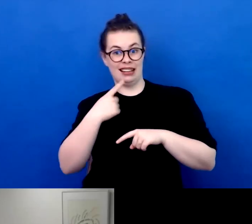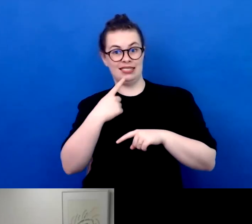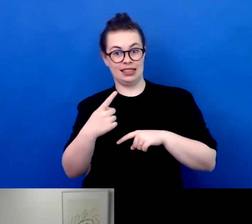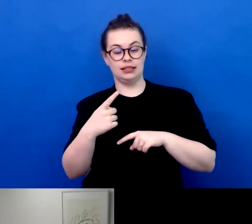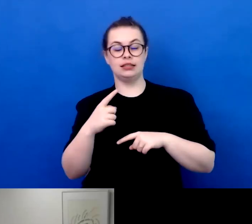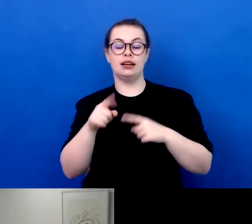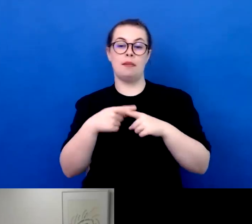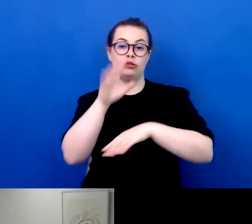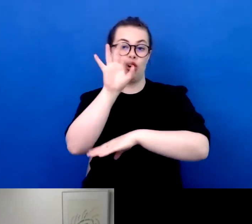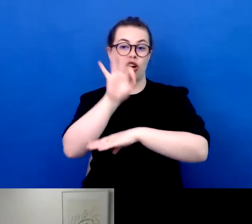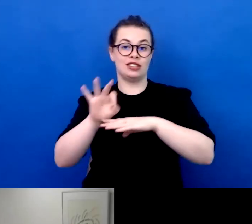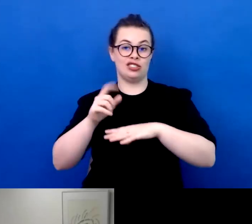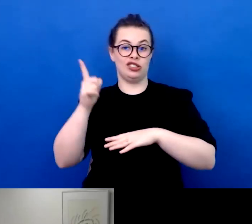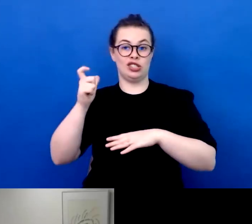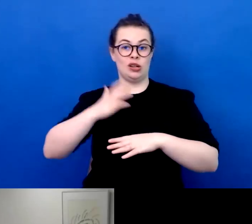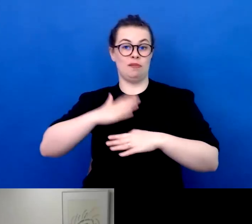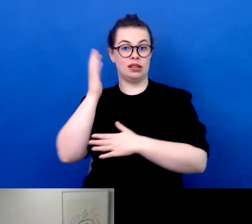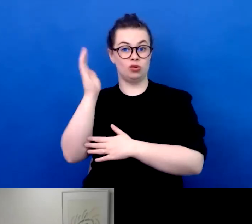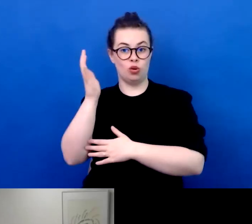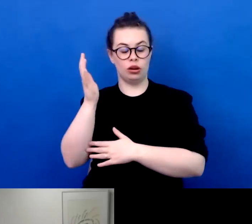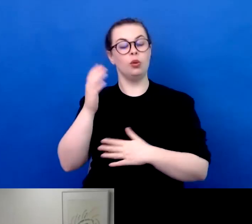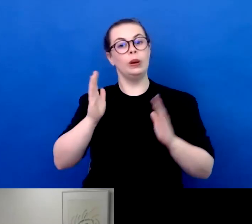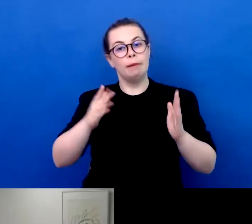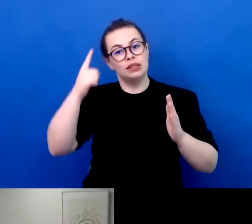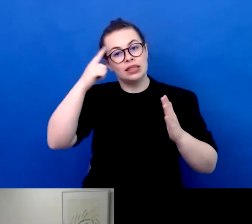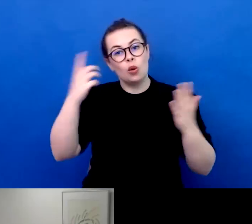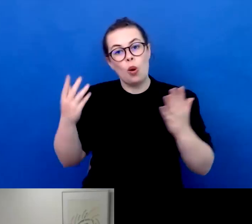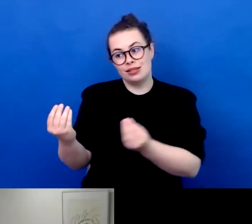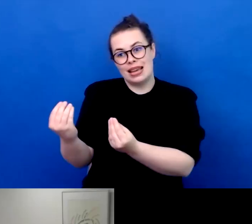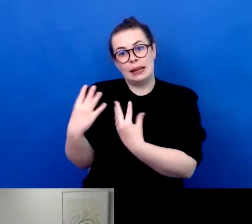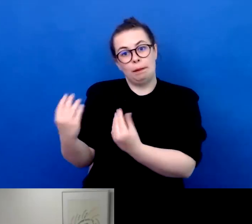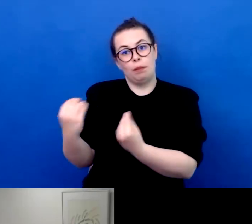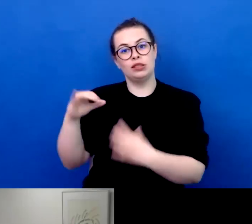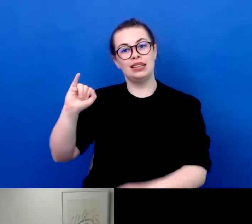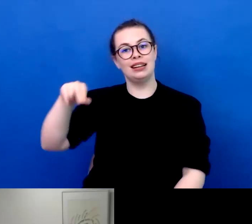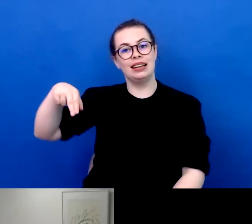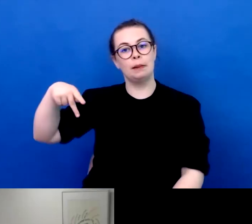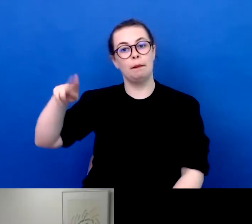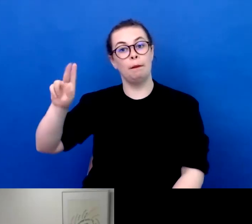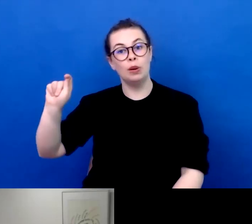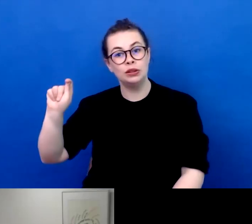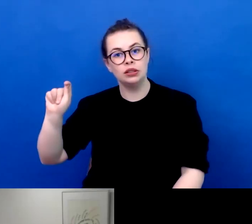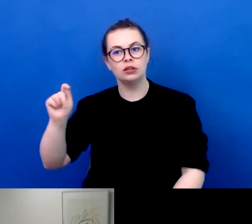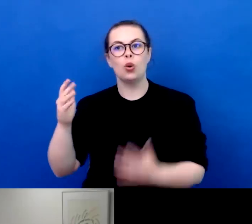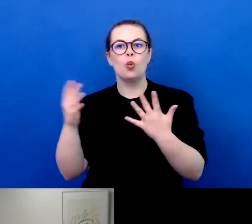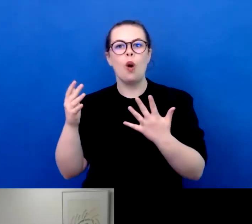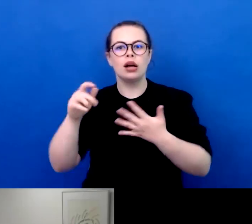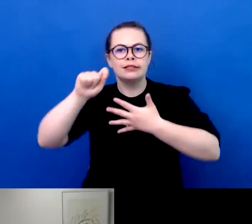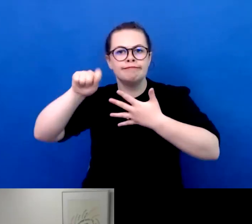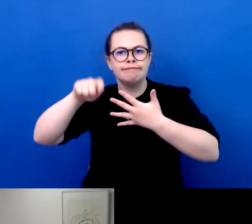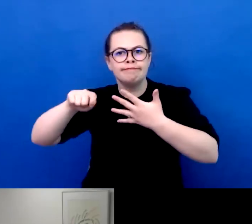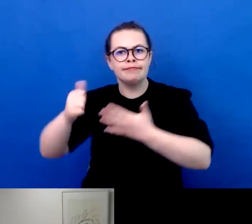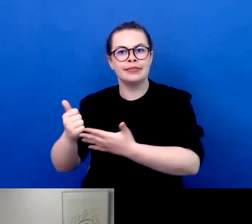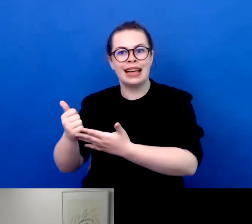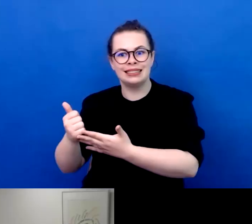architecture, about what kind of inputs and what kind of conditions determine whether processing for